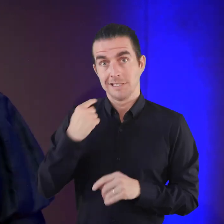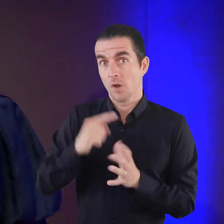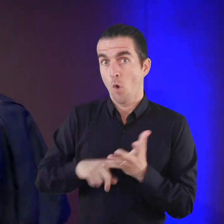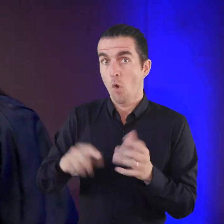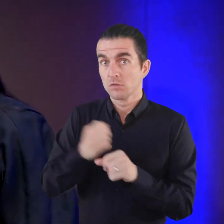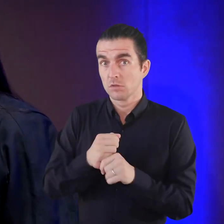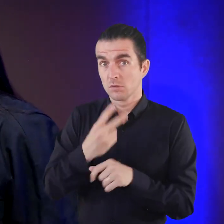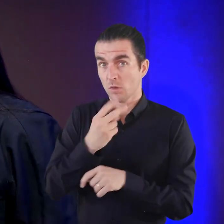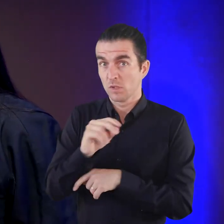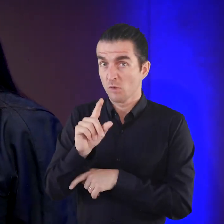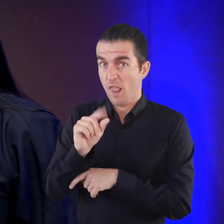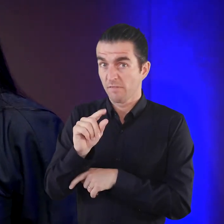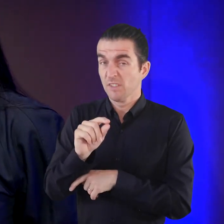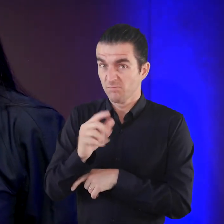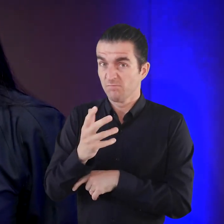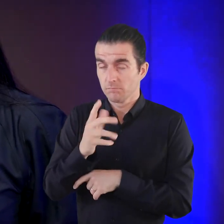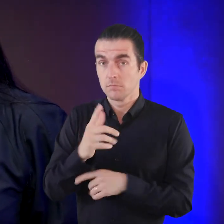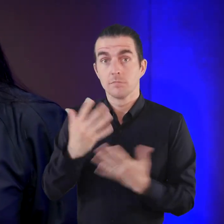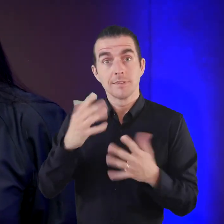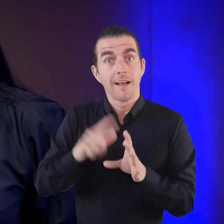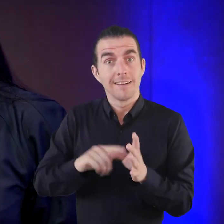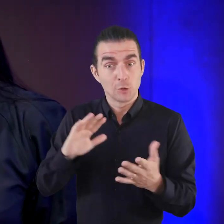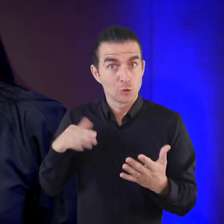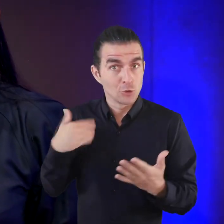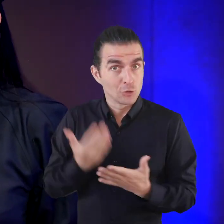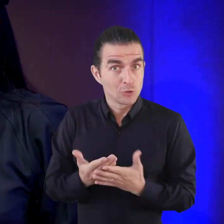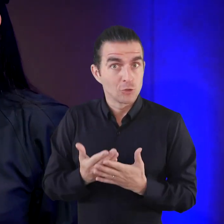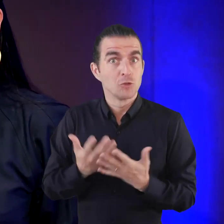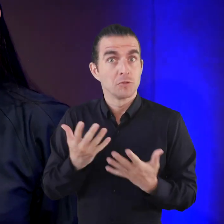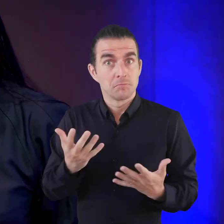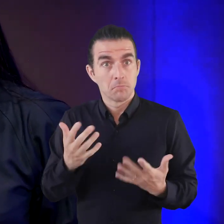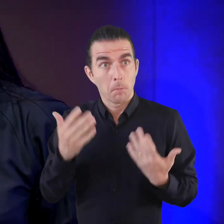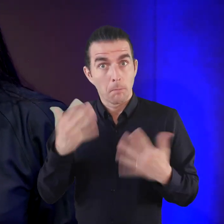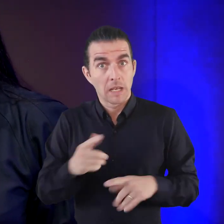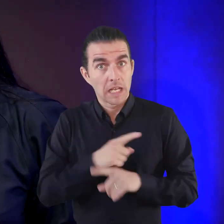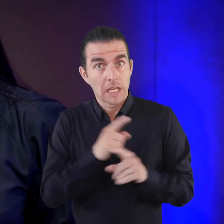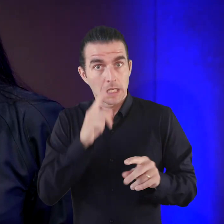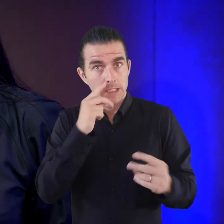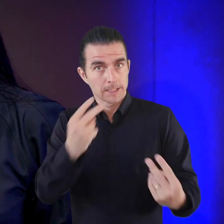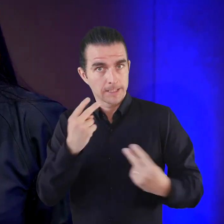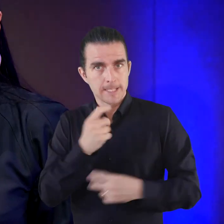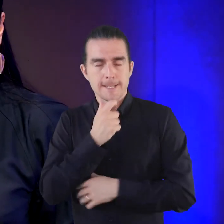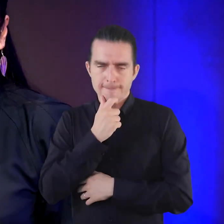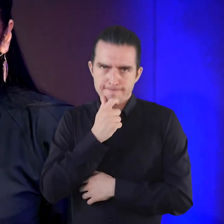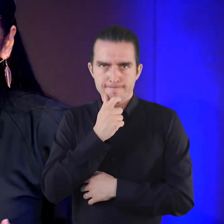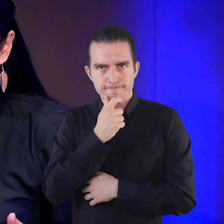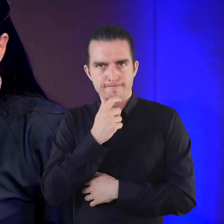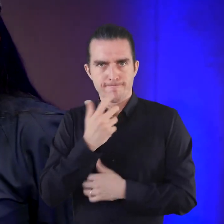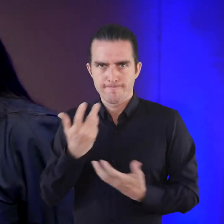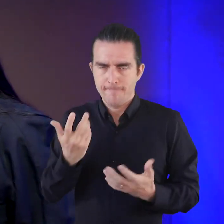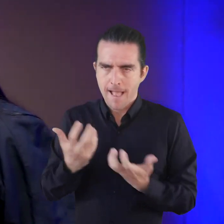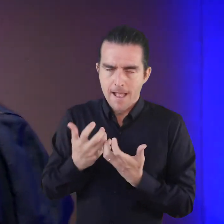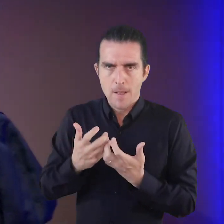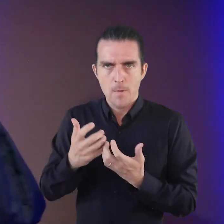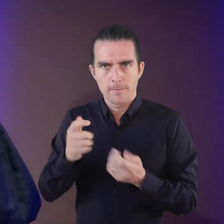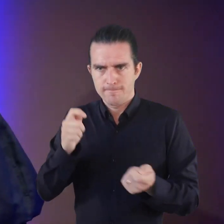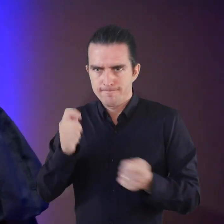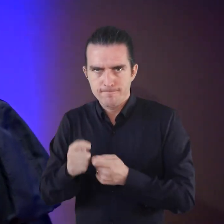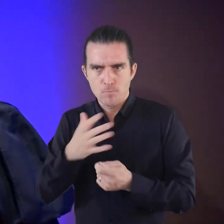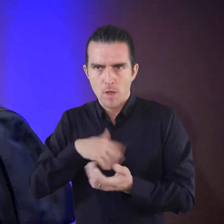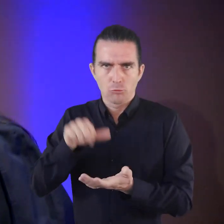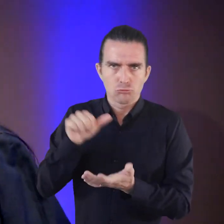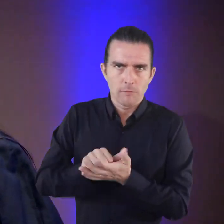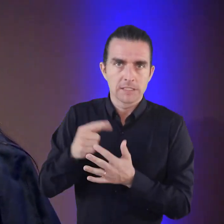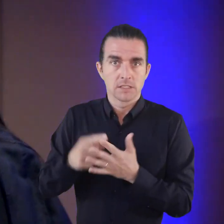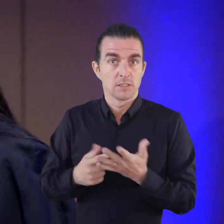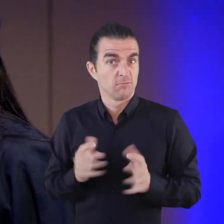on, and not a single serious look has ever been taken at what went right those nights. The Riots, Communities and